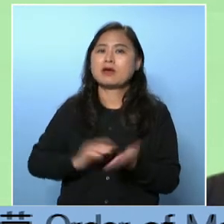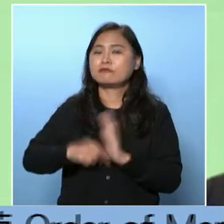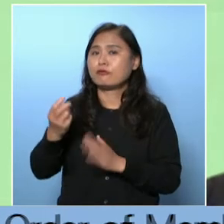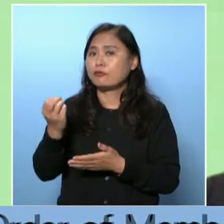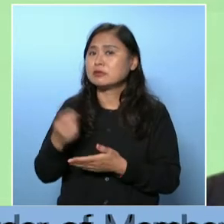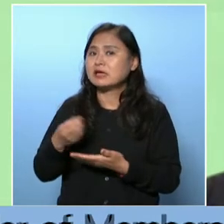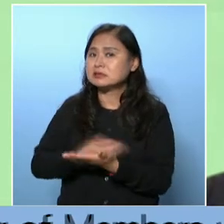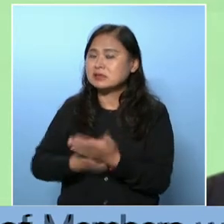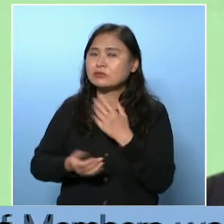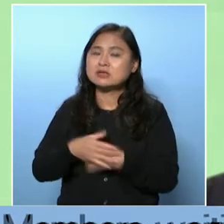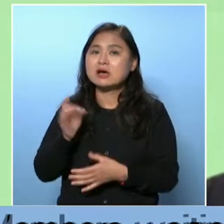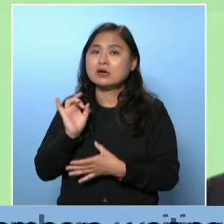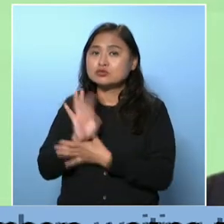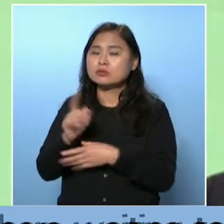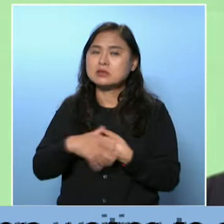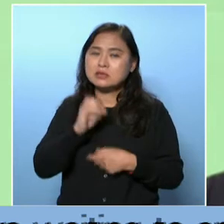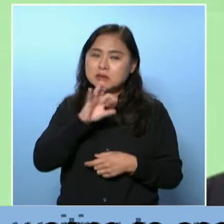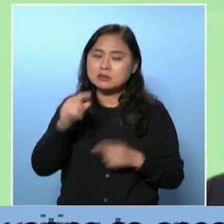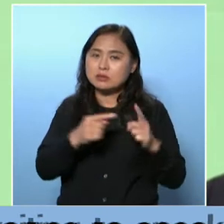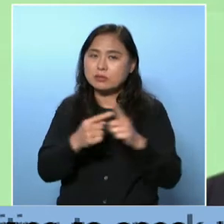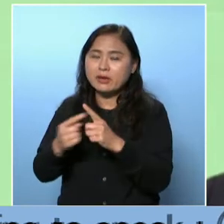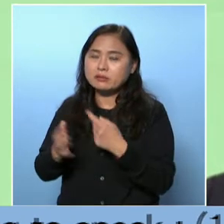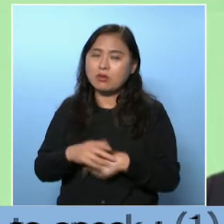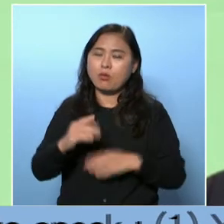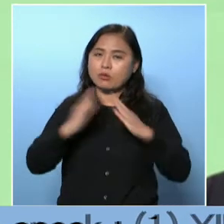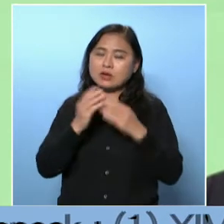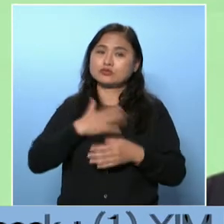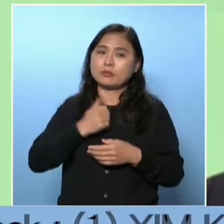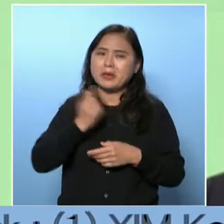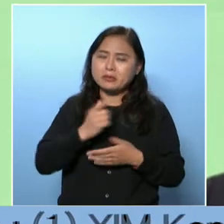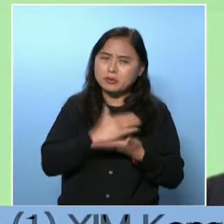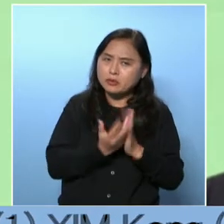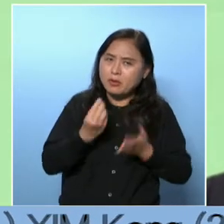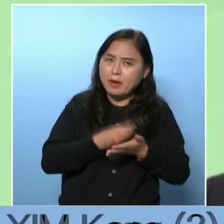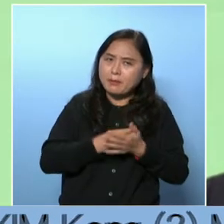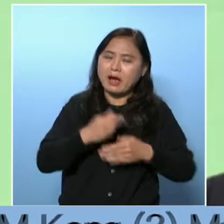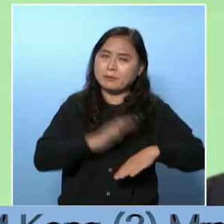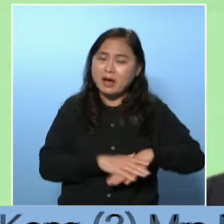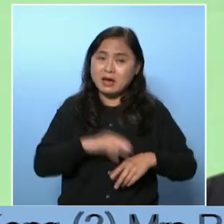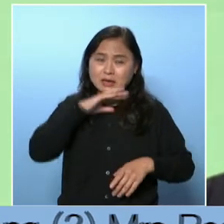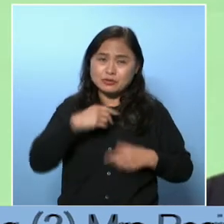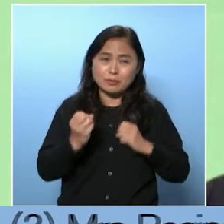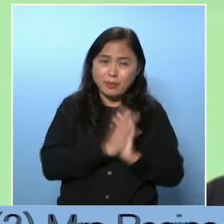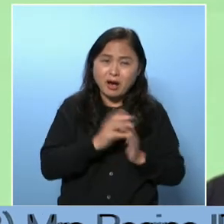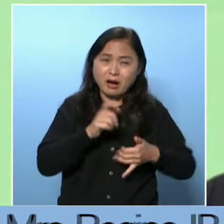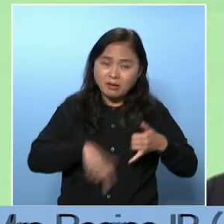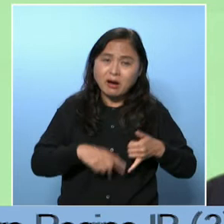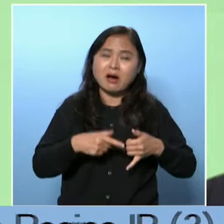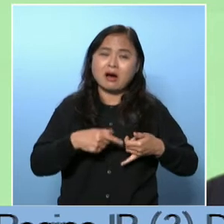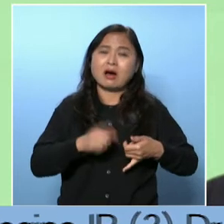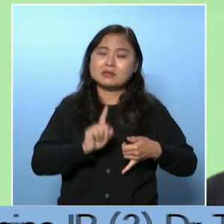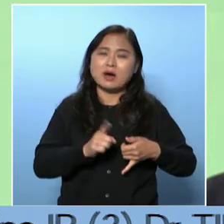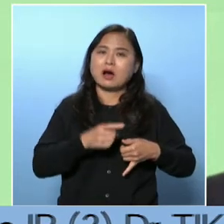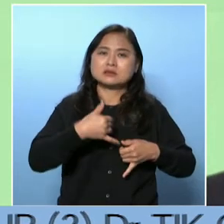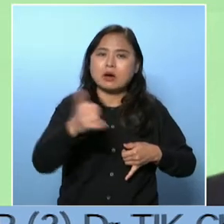infected. So I hope the government can advise people on what to do if they suspect